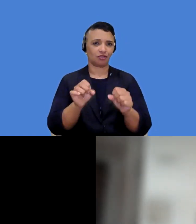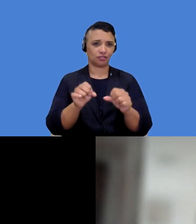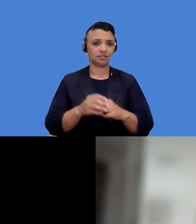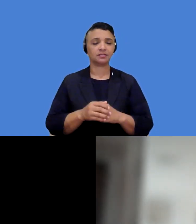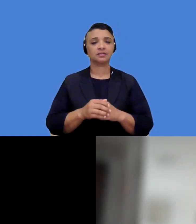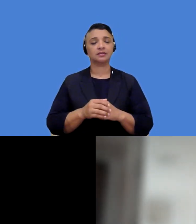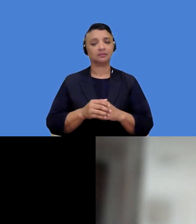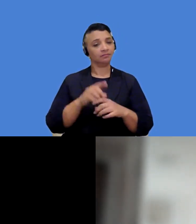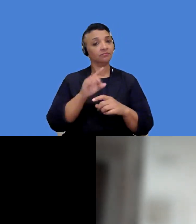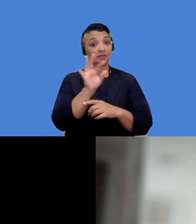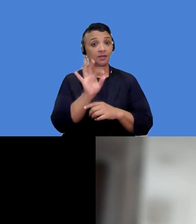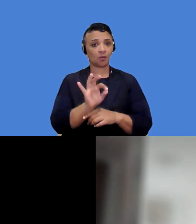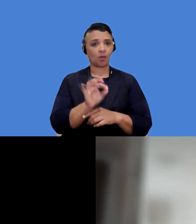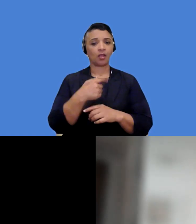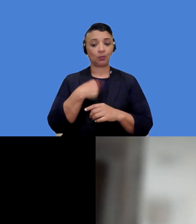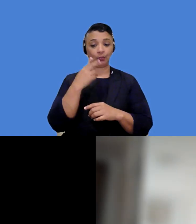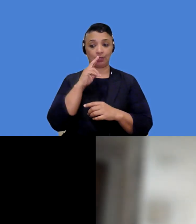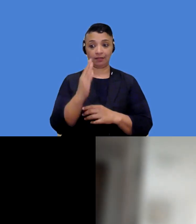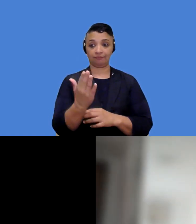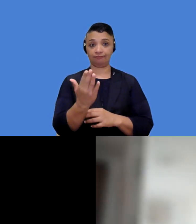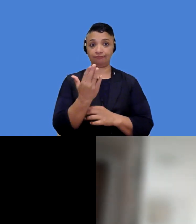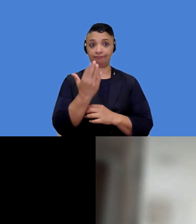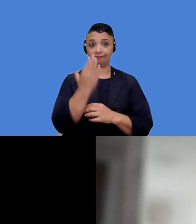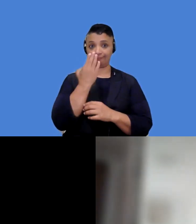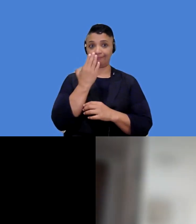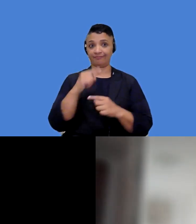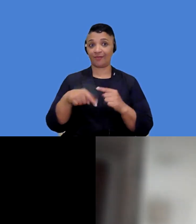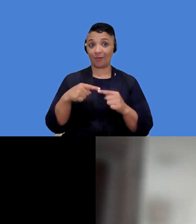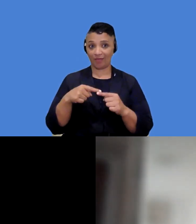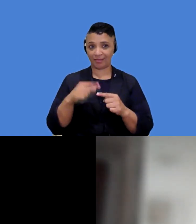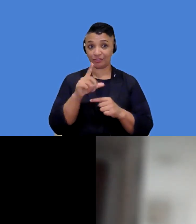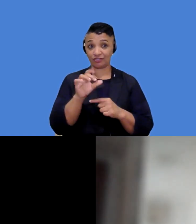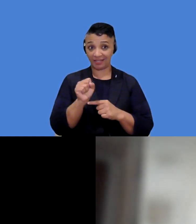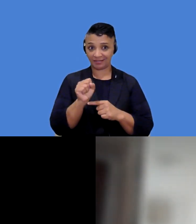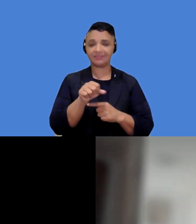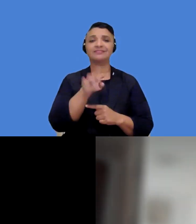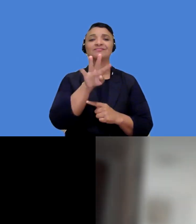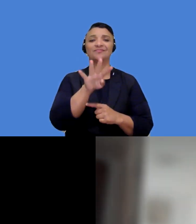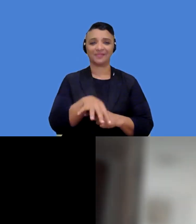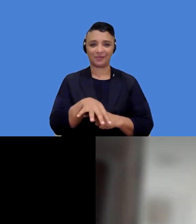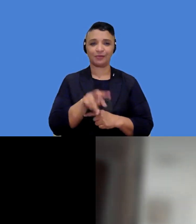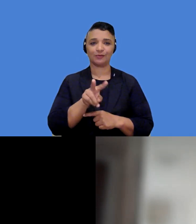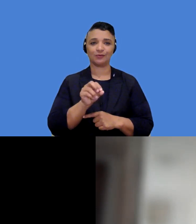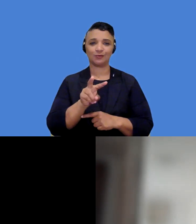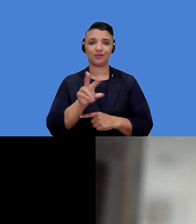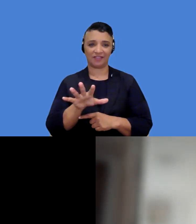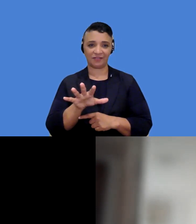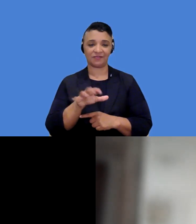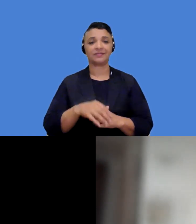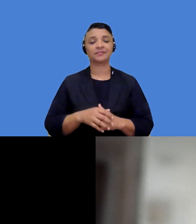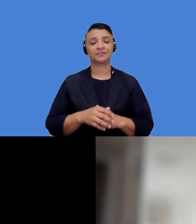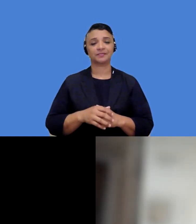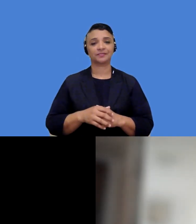we approach April 2025. Jumping into what the Global Disability